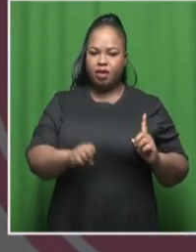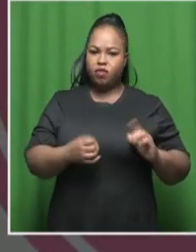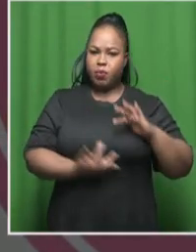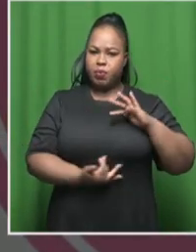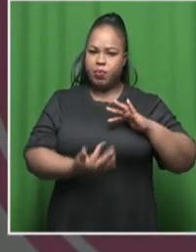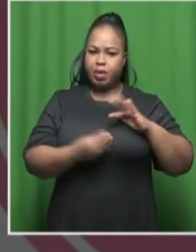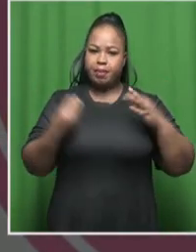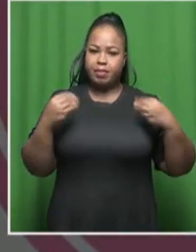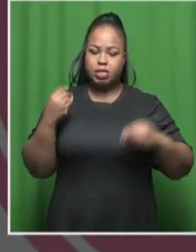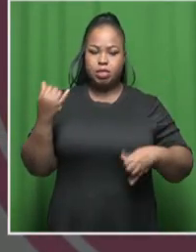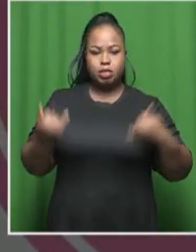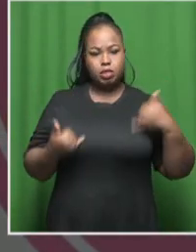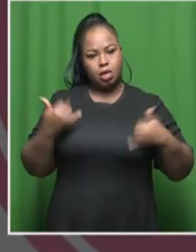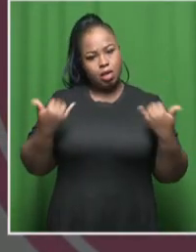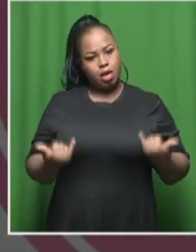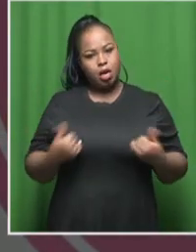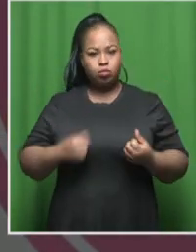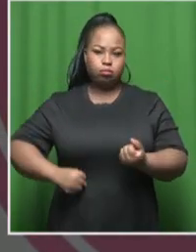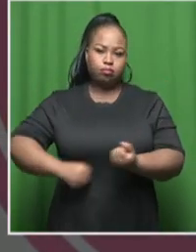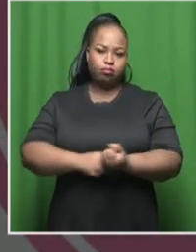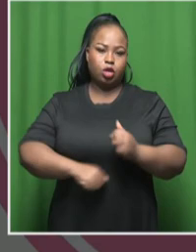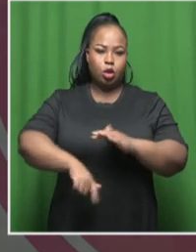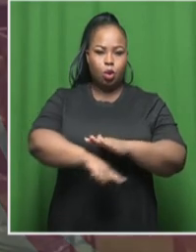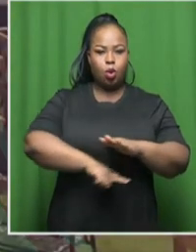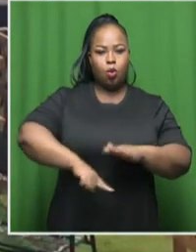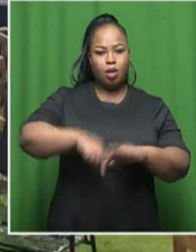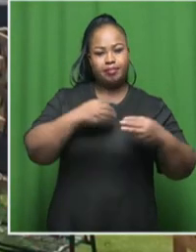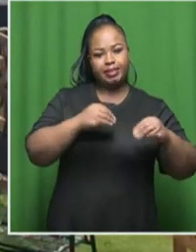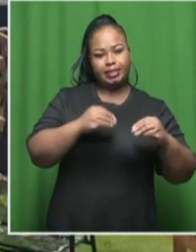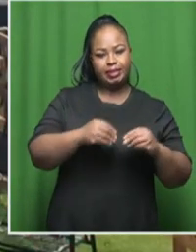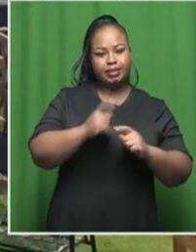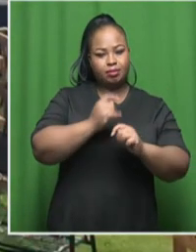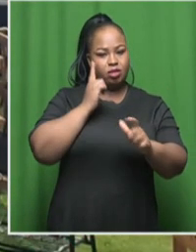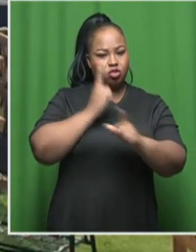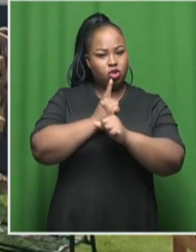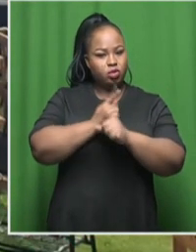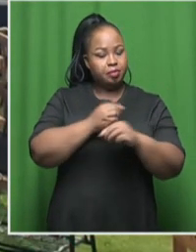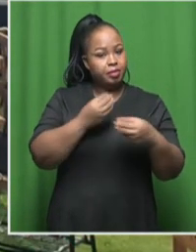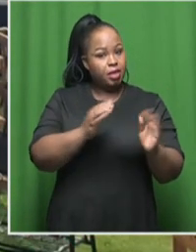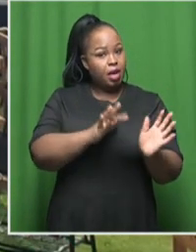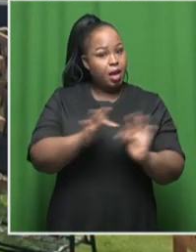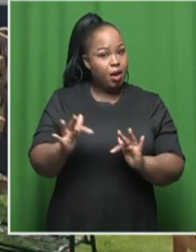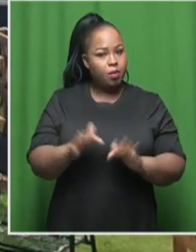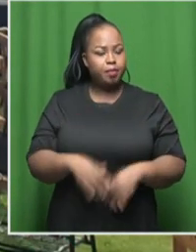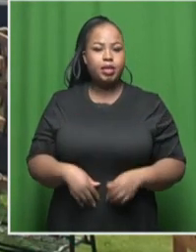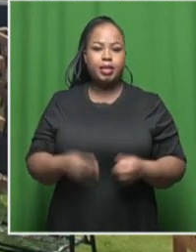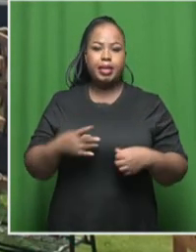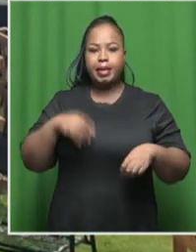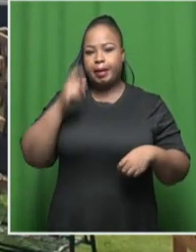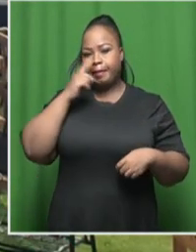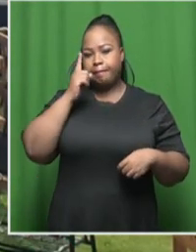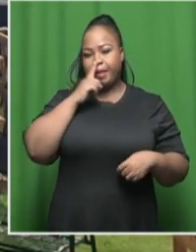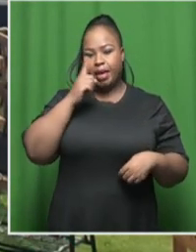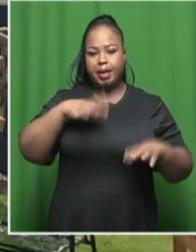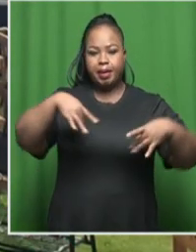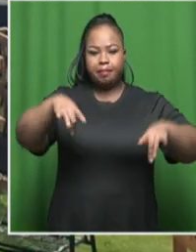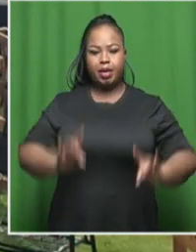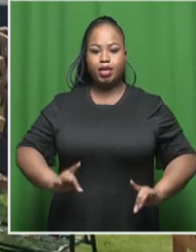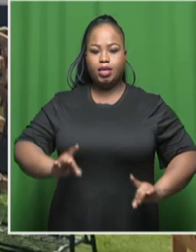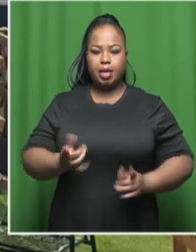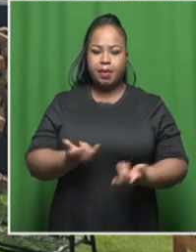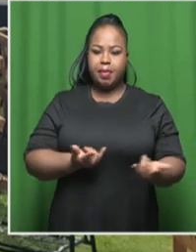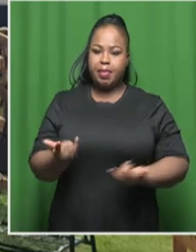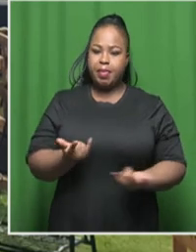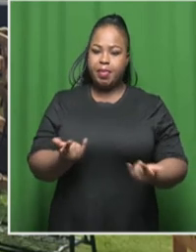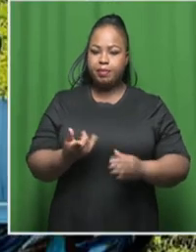and entertainment has propelled him to support local artists and small township businesses by hosting a revolving Pink Picnic Market.